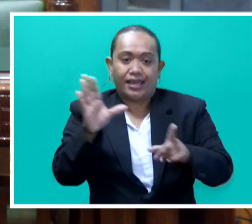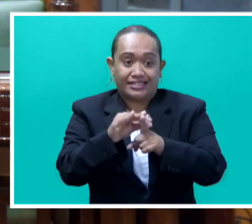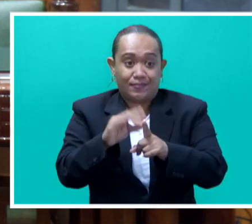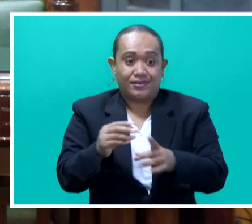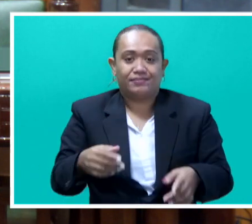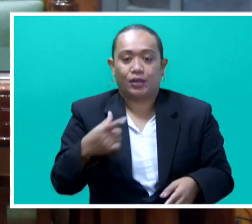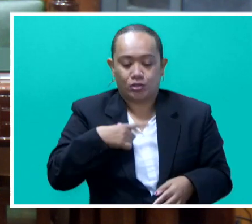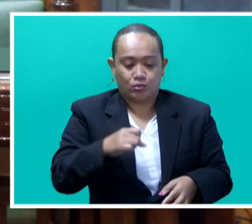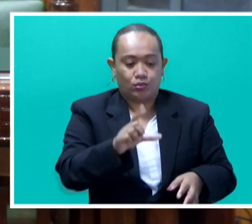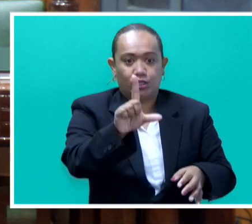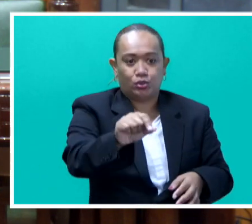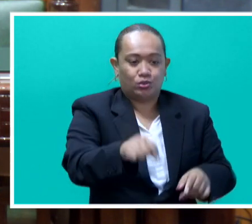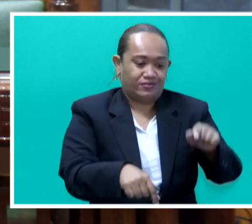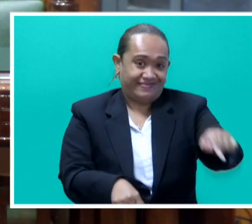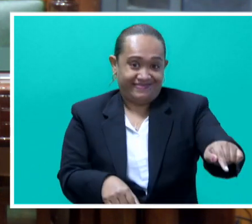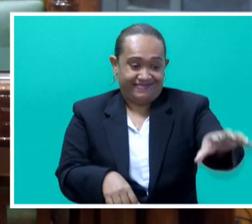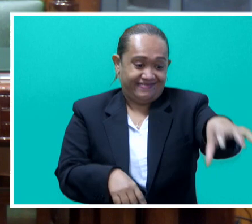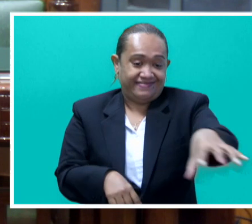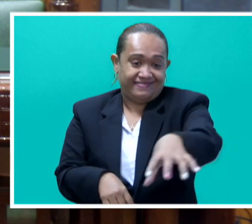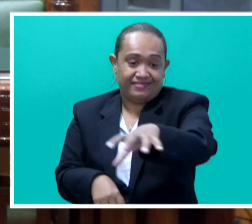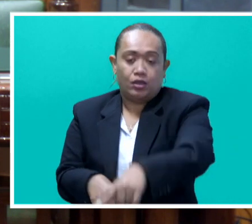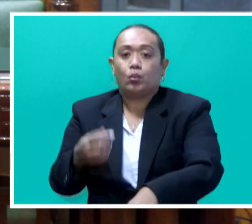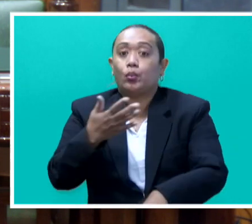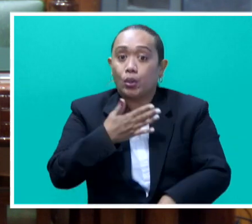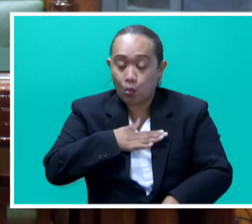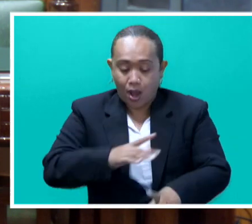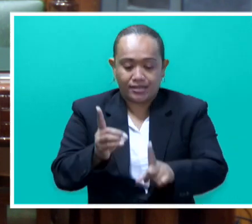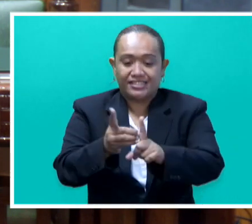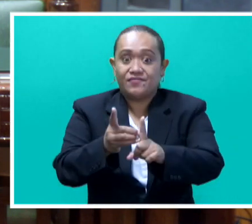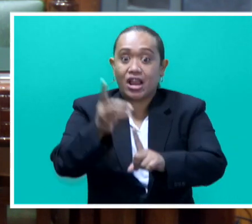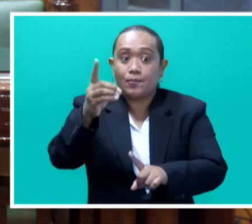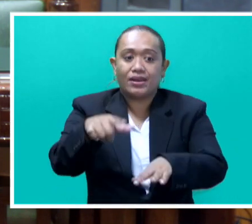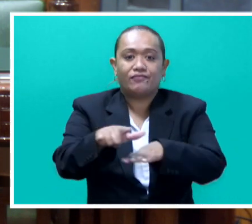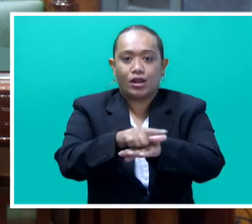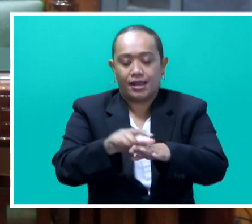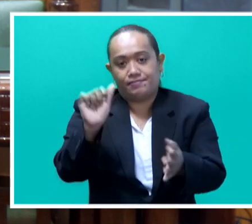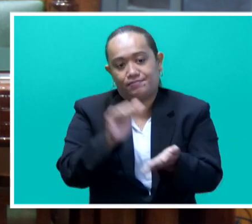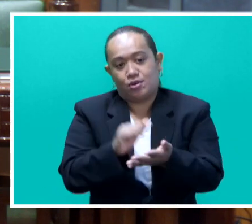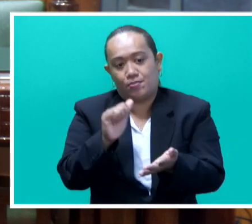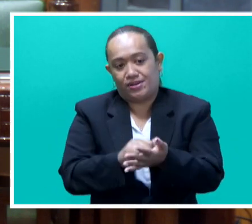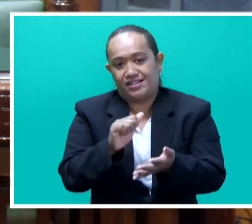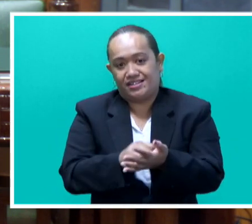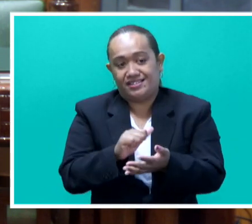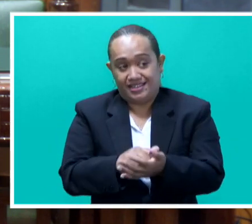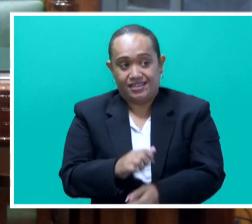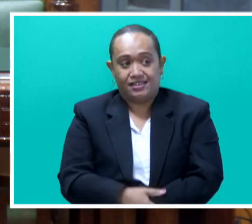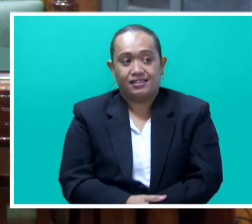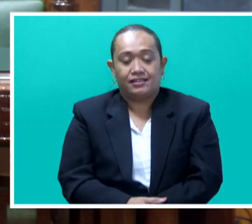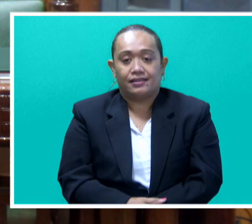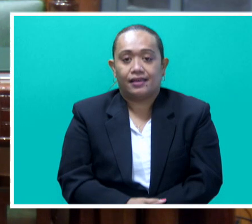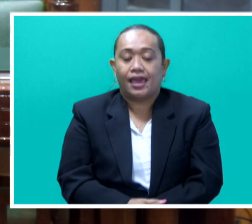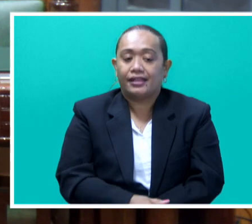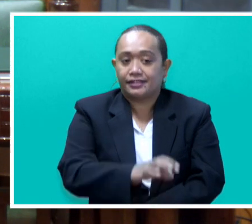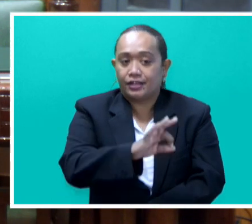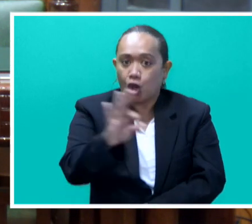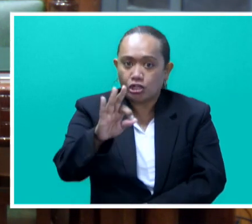is not permitted. Development for land subdivisions are not undertaken before development approval is